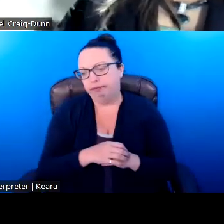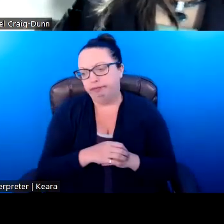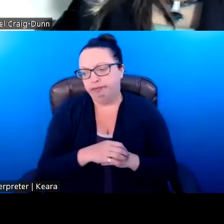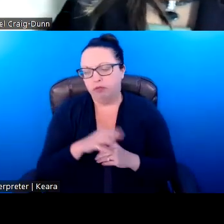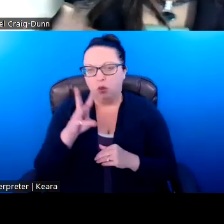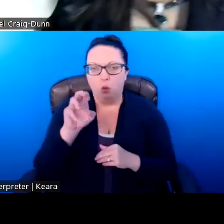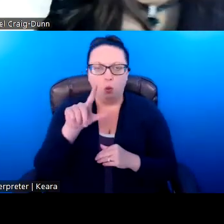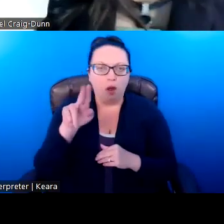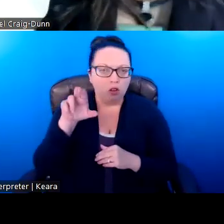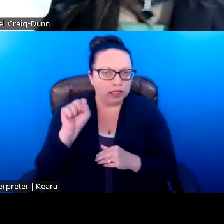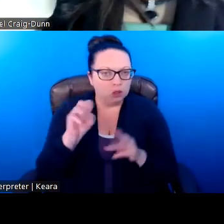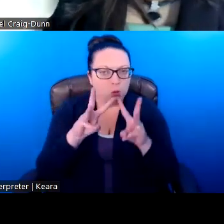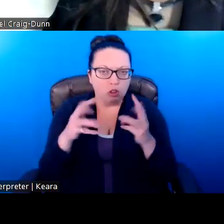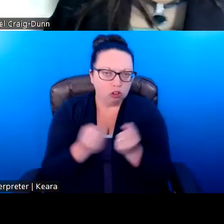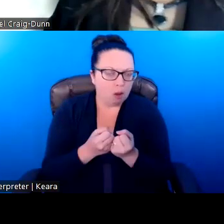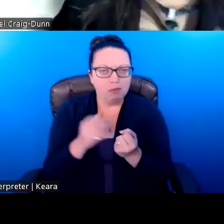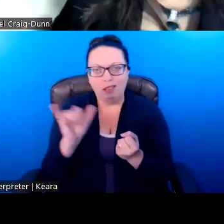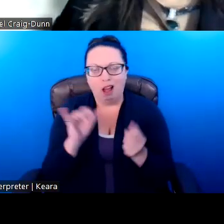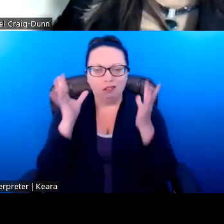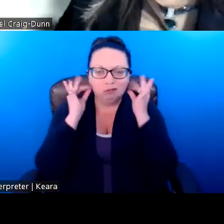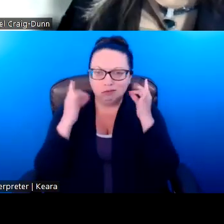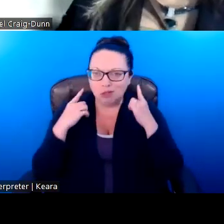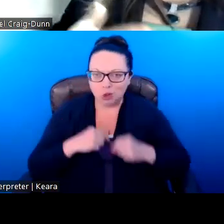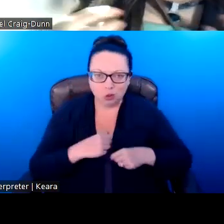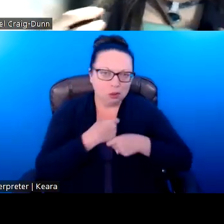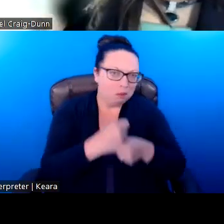jewelry making and terrarium making and paint